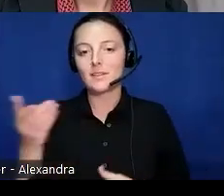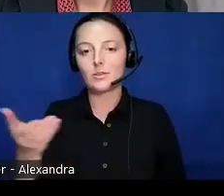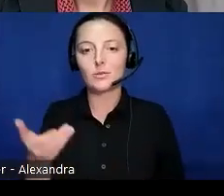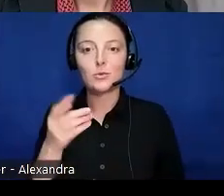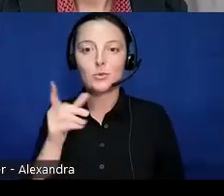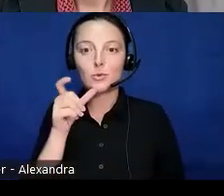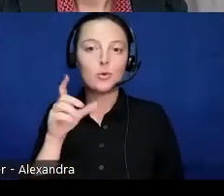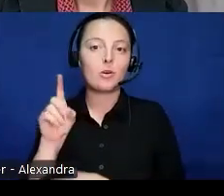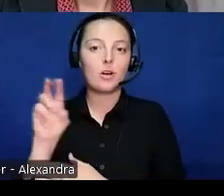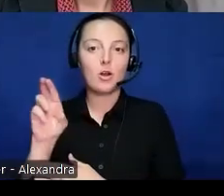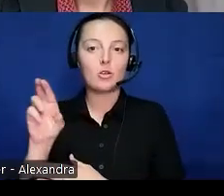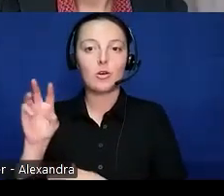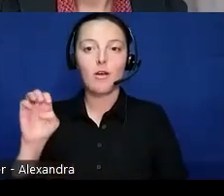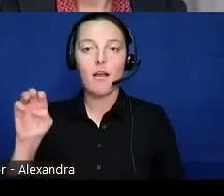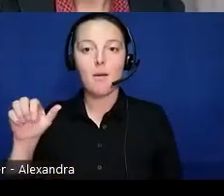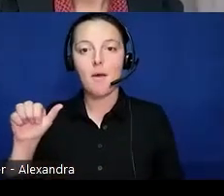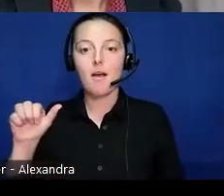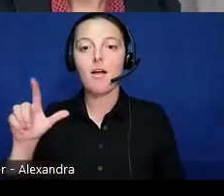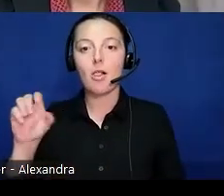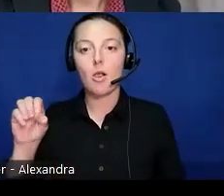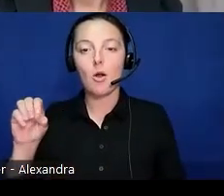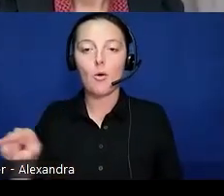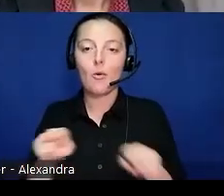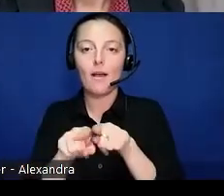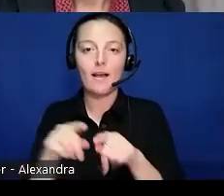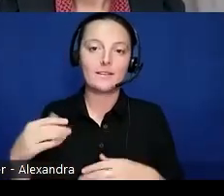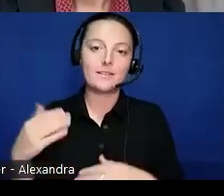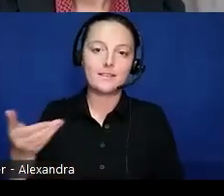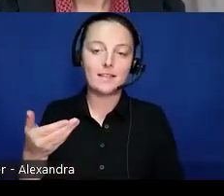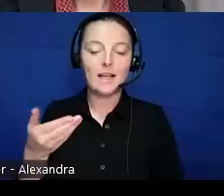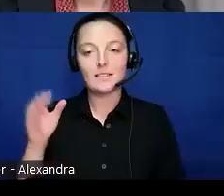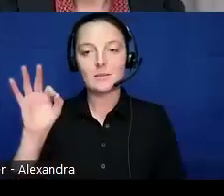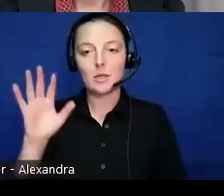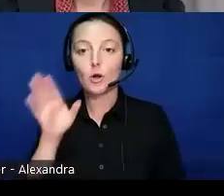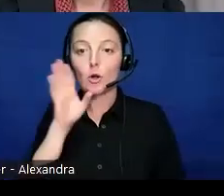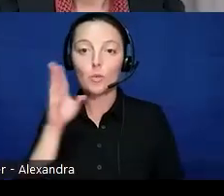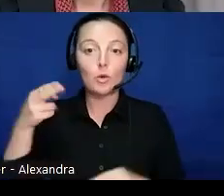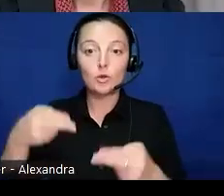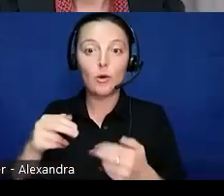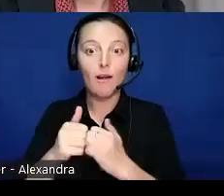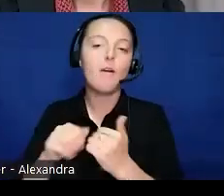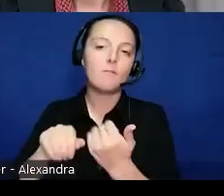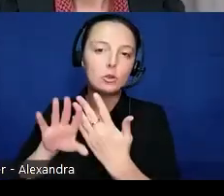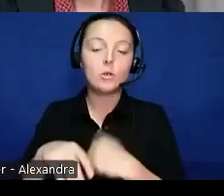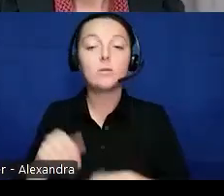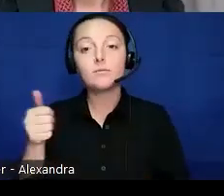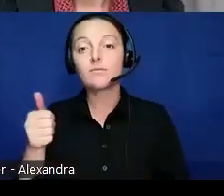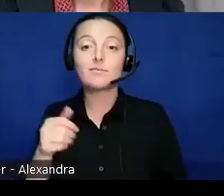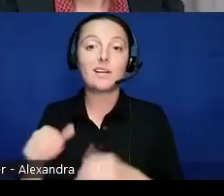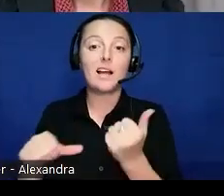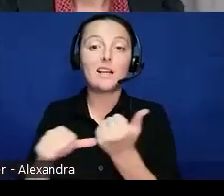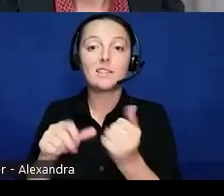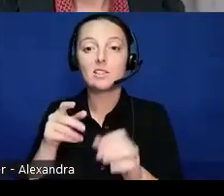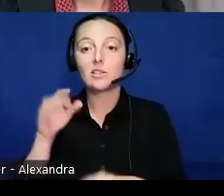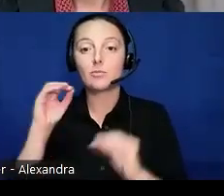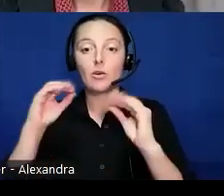guest speaker, and she will be joining us virtually. Dr. Lowe is an assistant professor of psychiatry at the